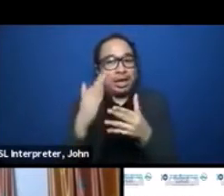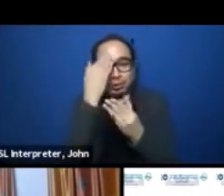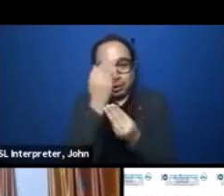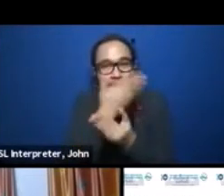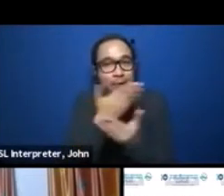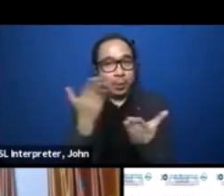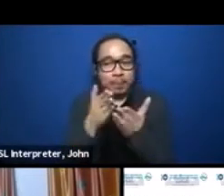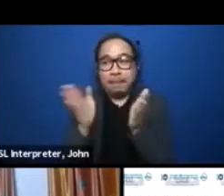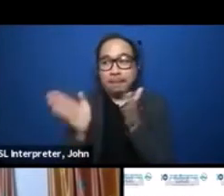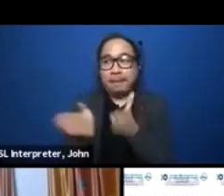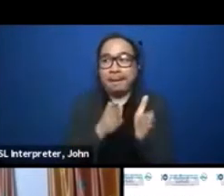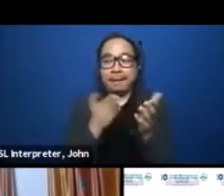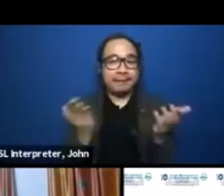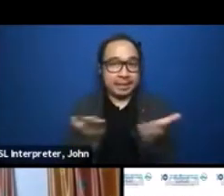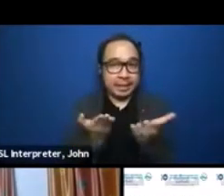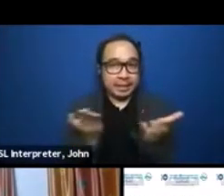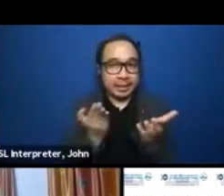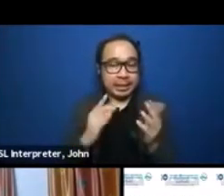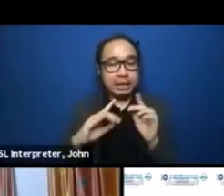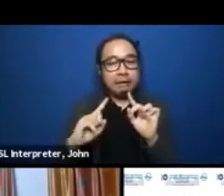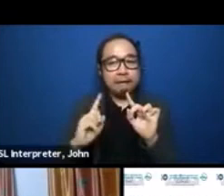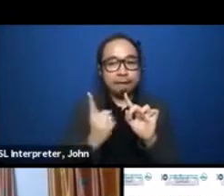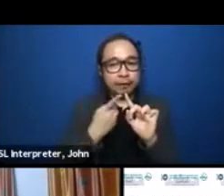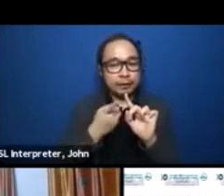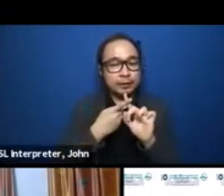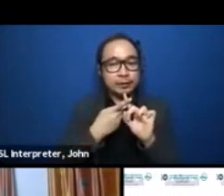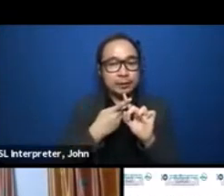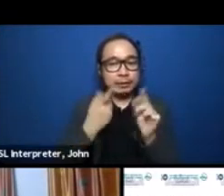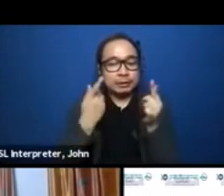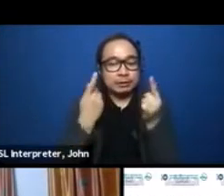is, one is to try